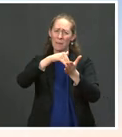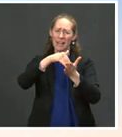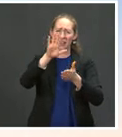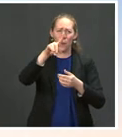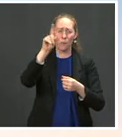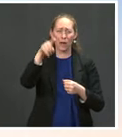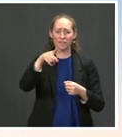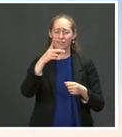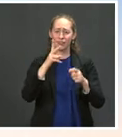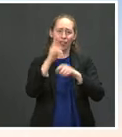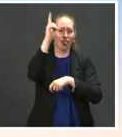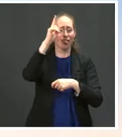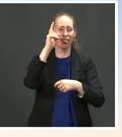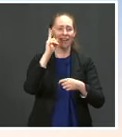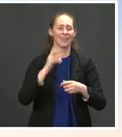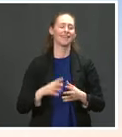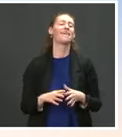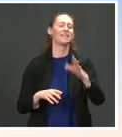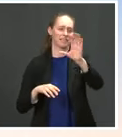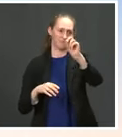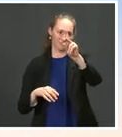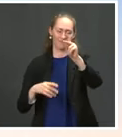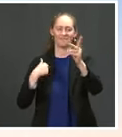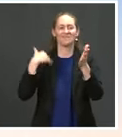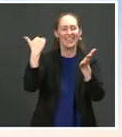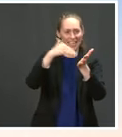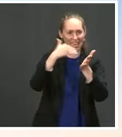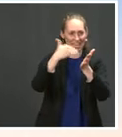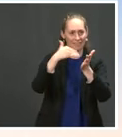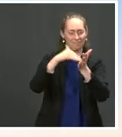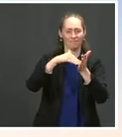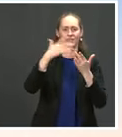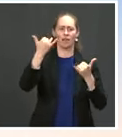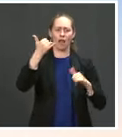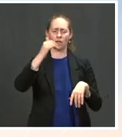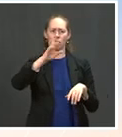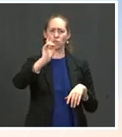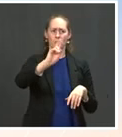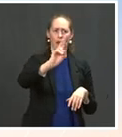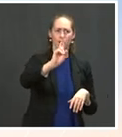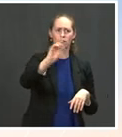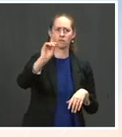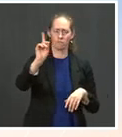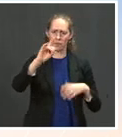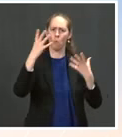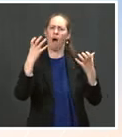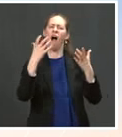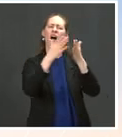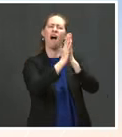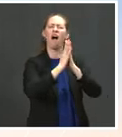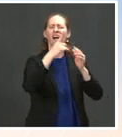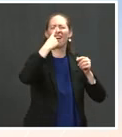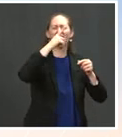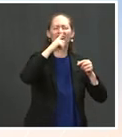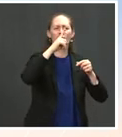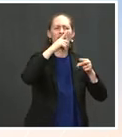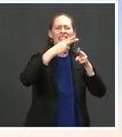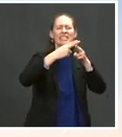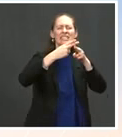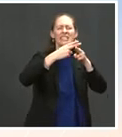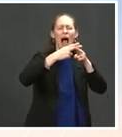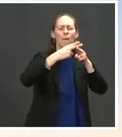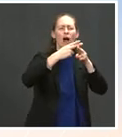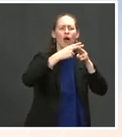Okay. So Republicans and Democrats here have requested a temporary waiver of the rule that